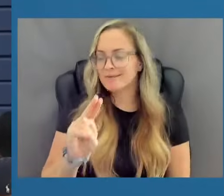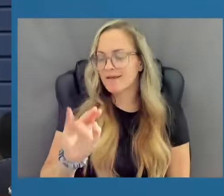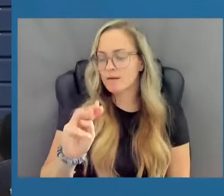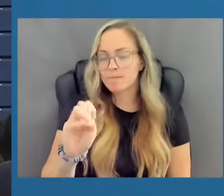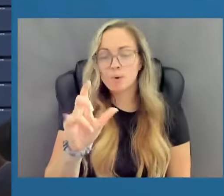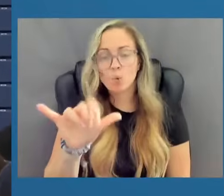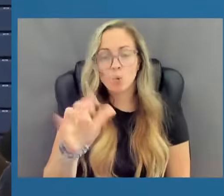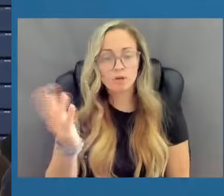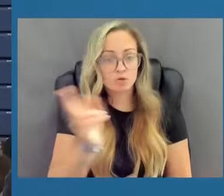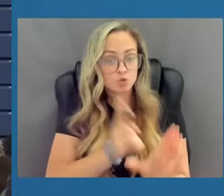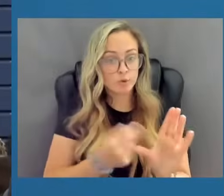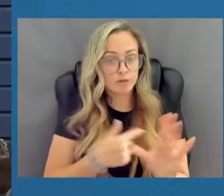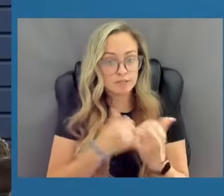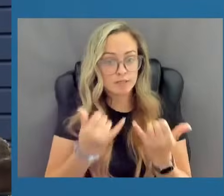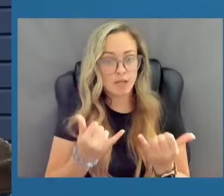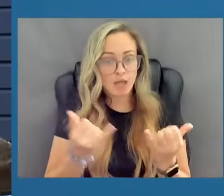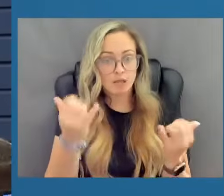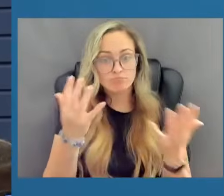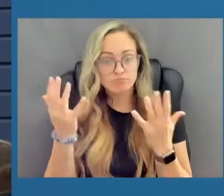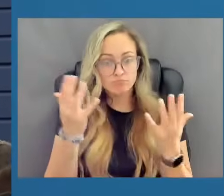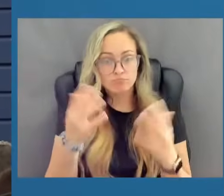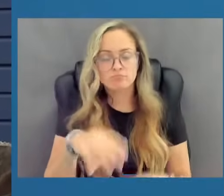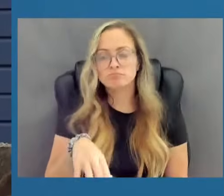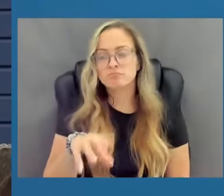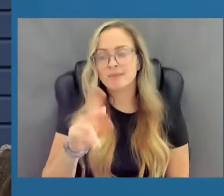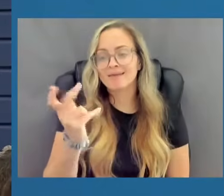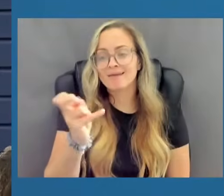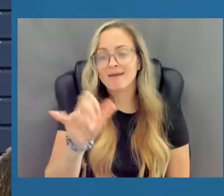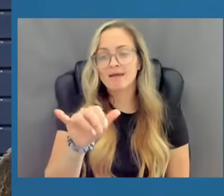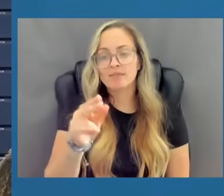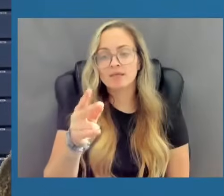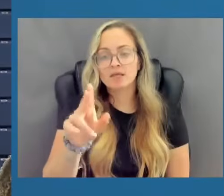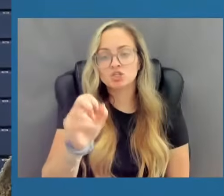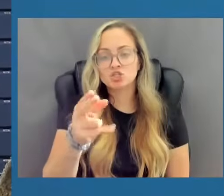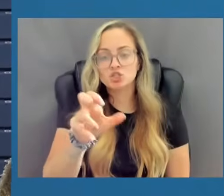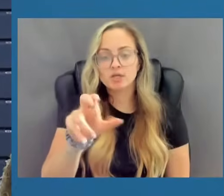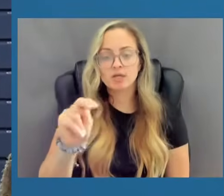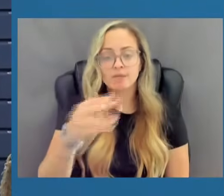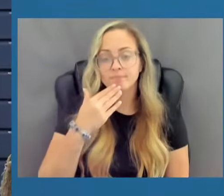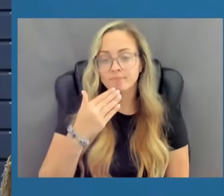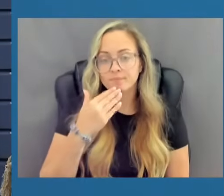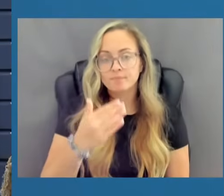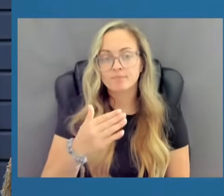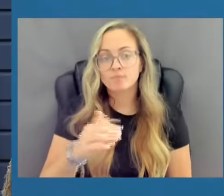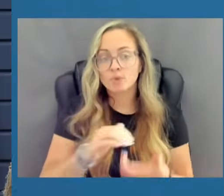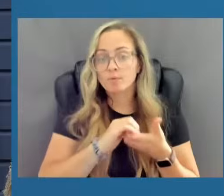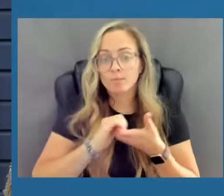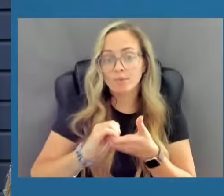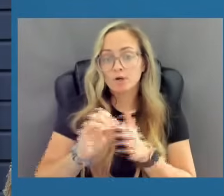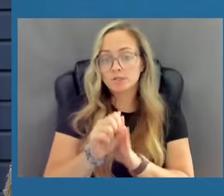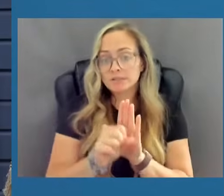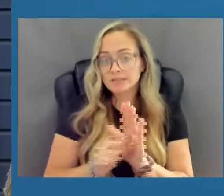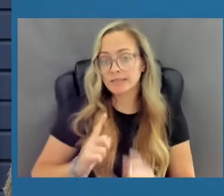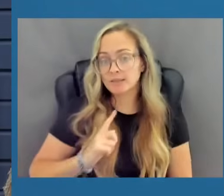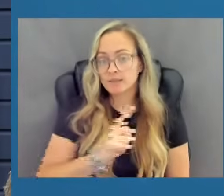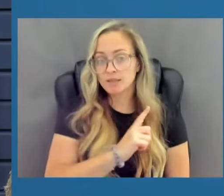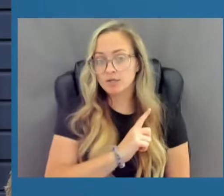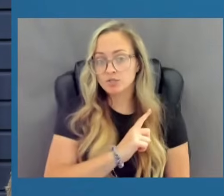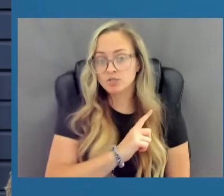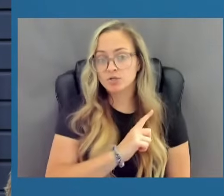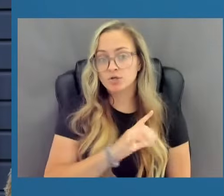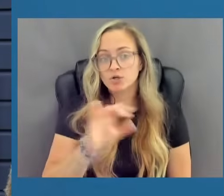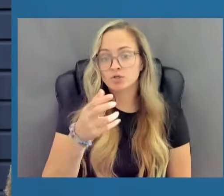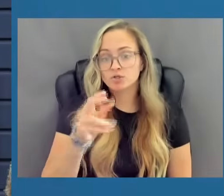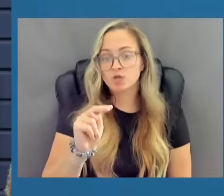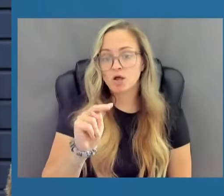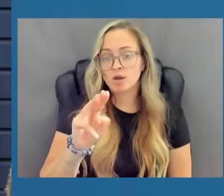applause. Our mayor, Kathy Sheehan. Thank you, Mayor. Our partners in the state legislature, Assemblymember John McDonald.